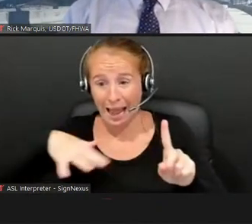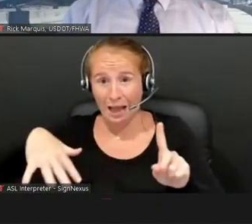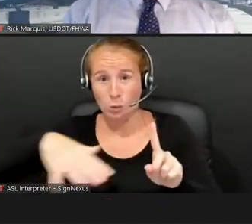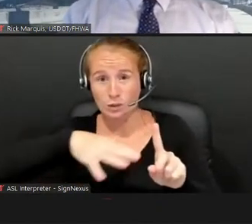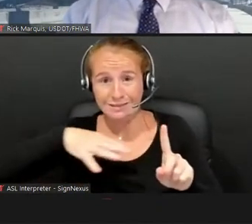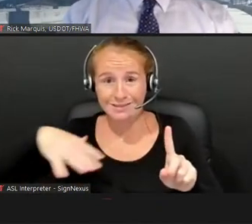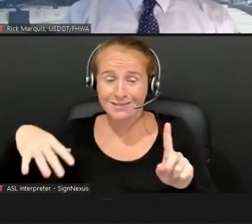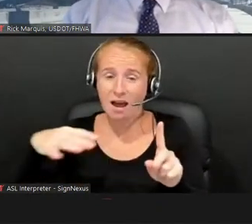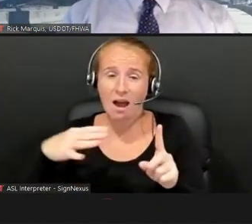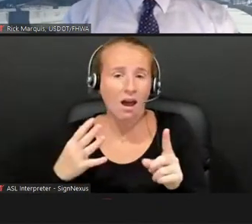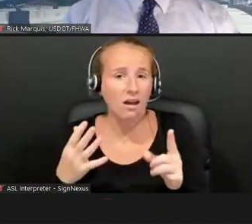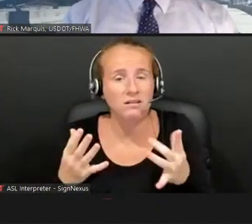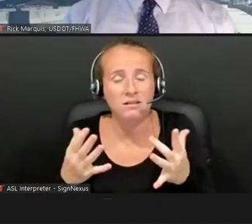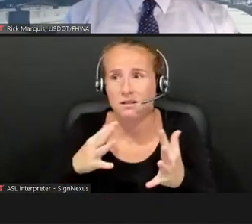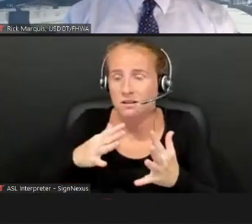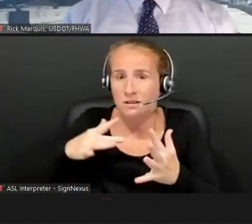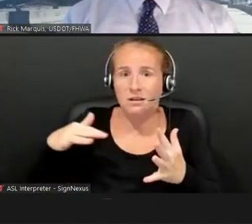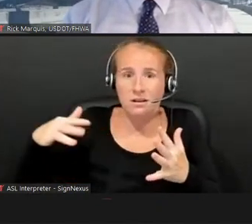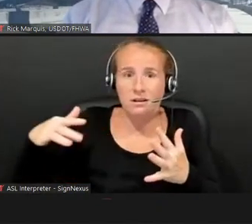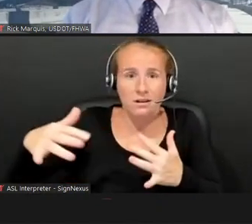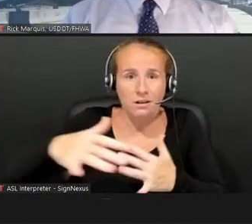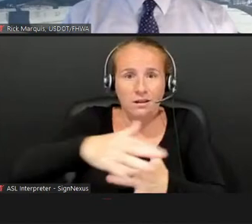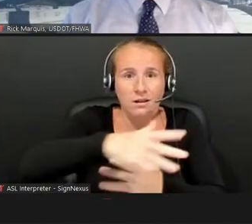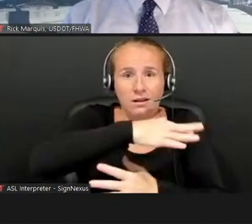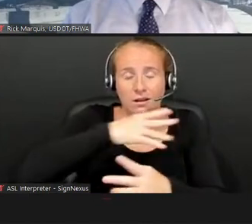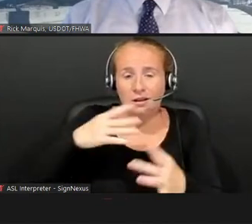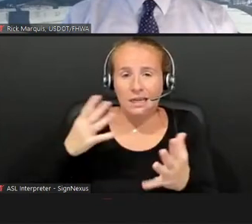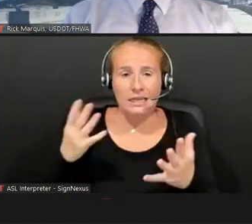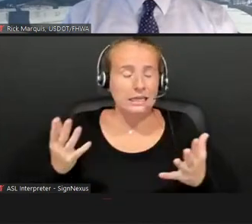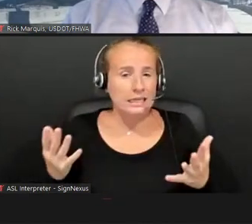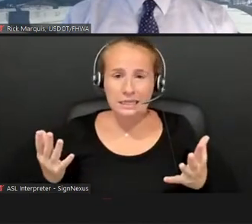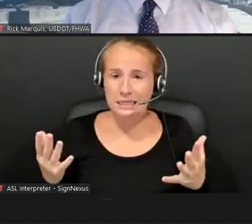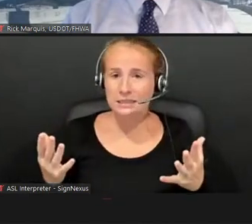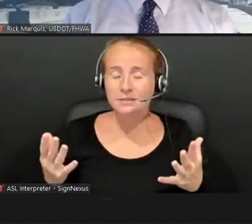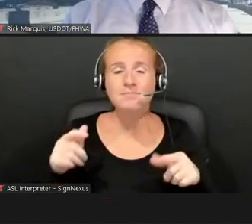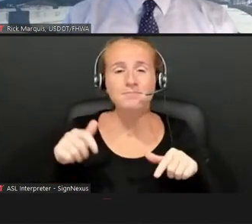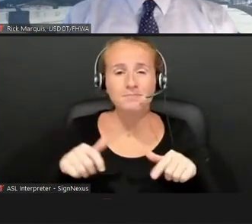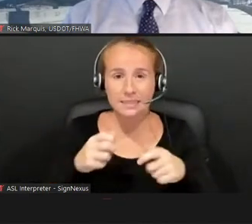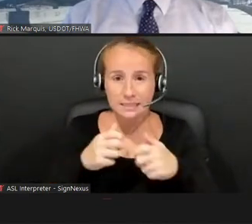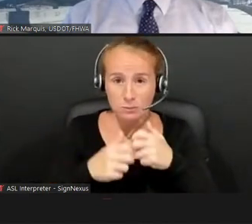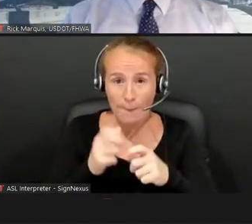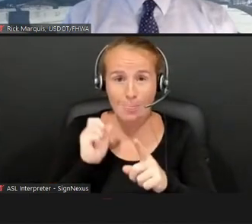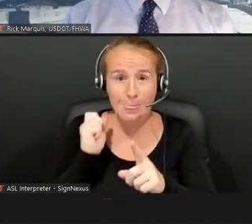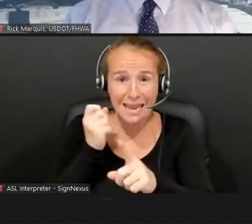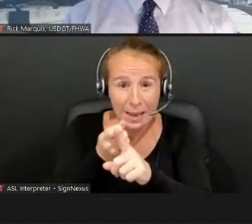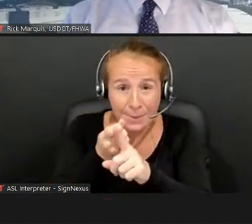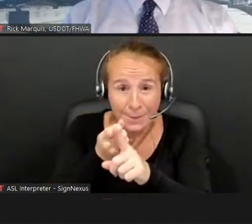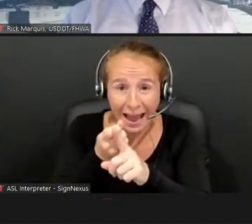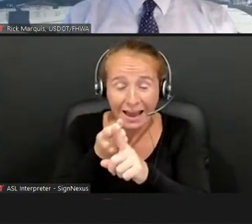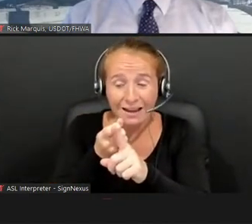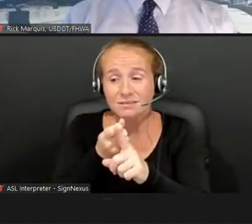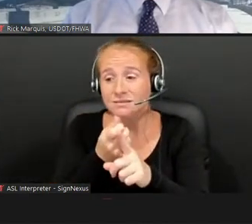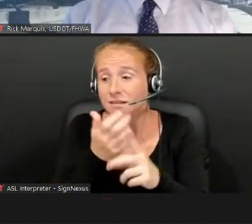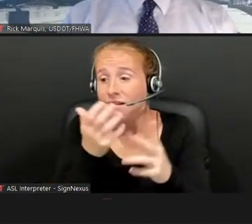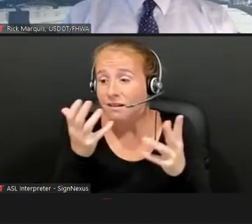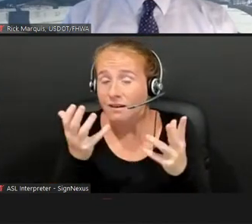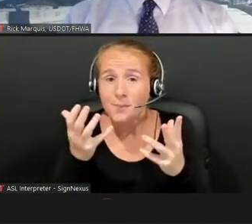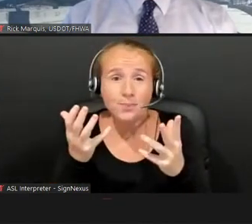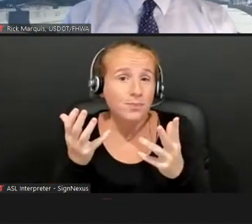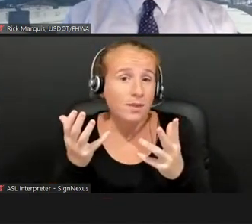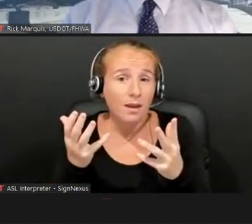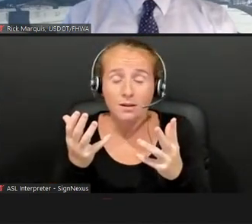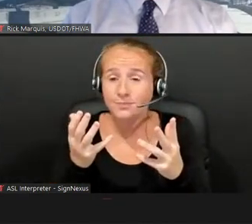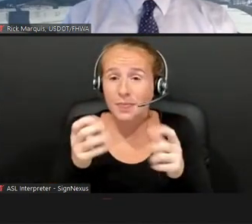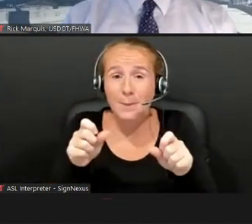this just shuffles around the problem um the impact for the the you know the the pro the